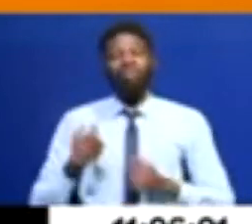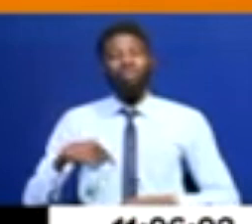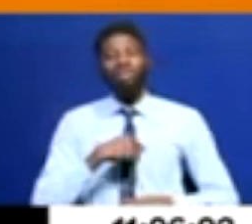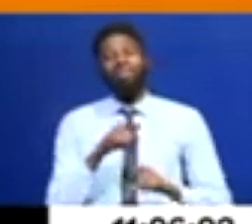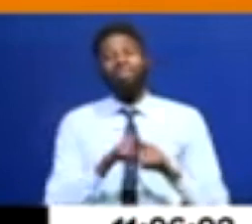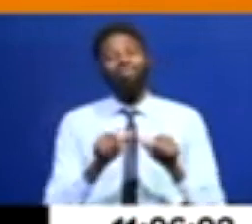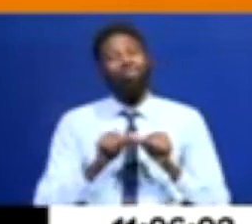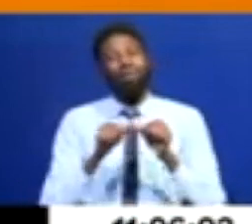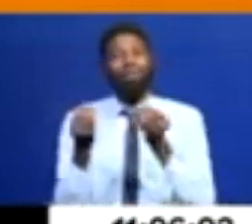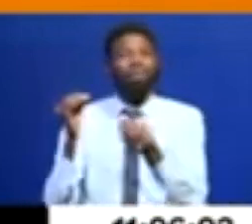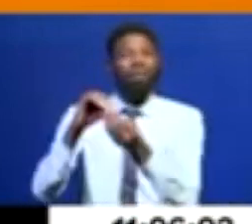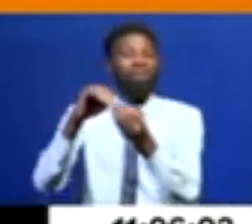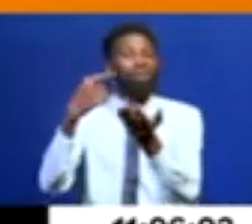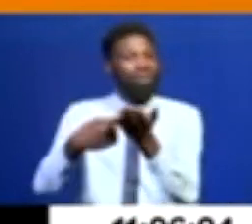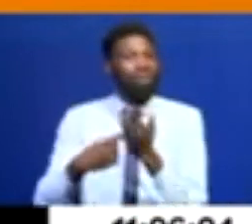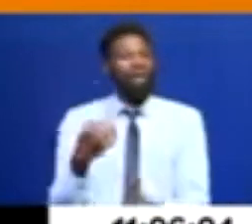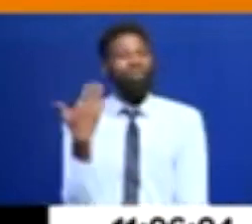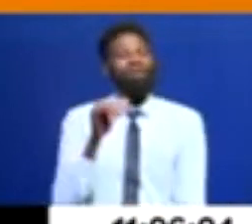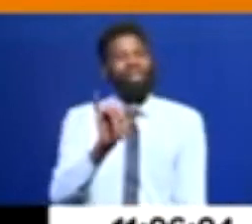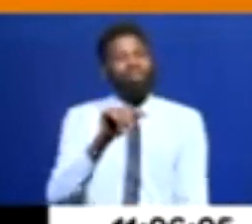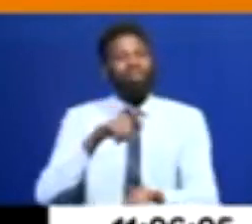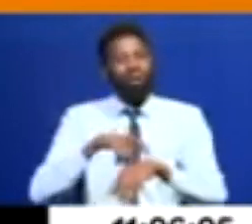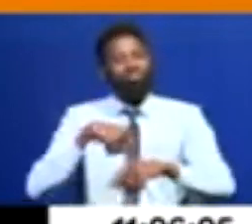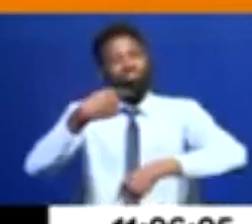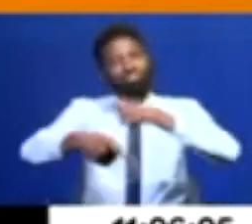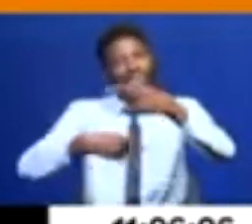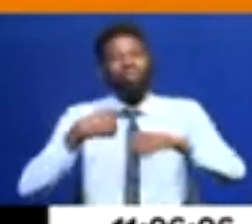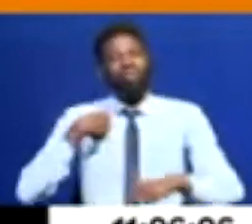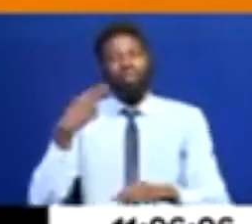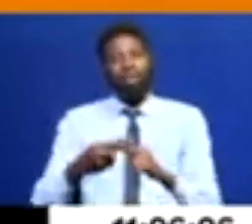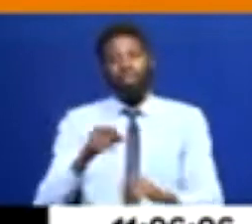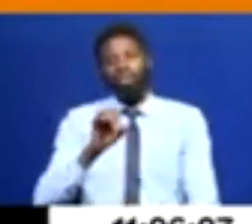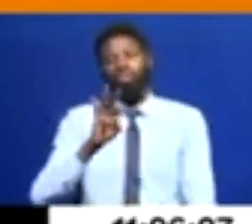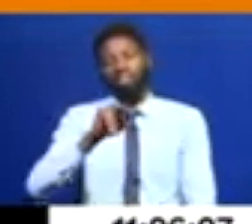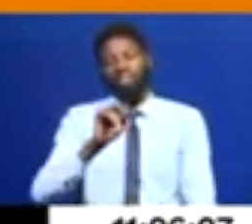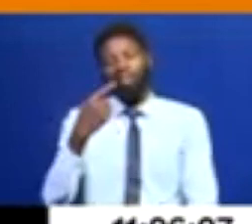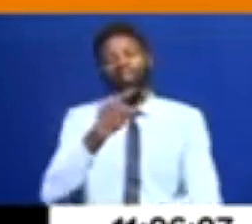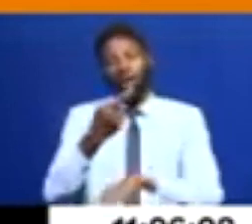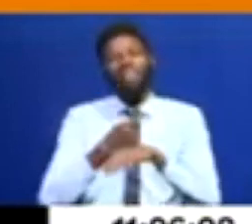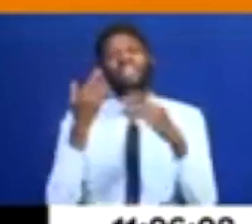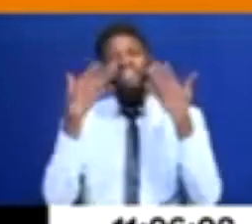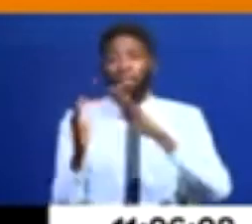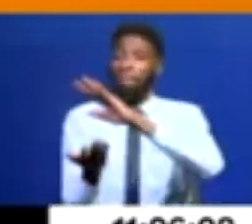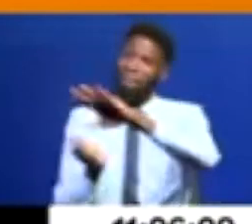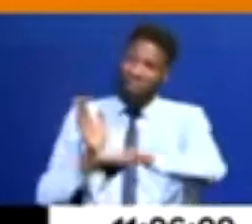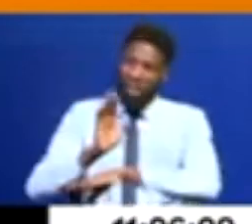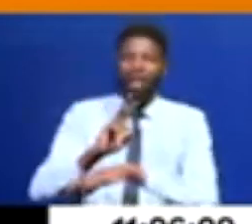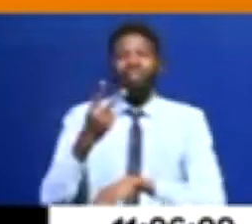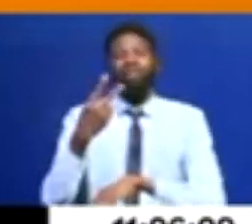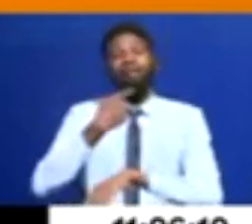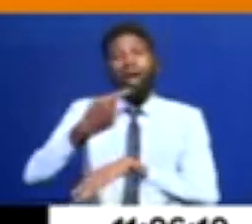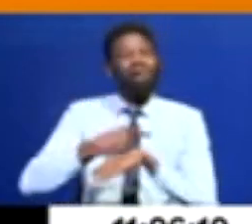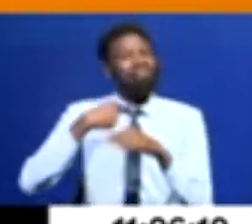with more debates on this document as time goes by. My name is O'Brien Kimani. The first hour is over. We are coming back with the second hour of